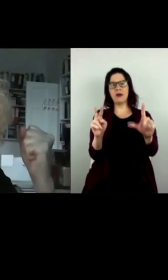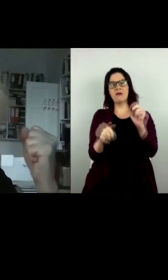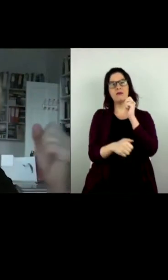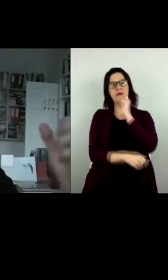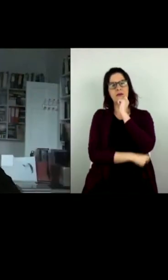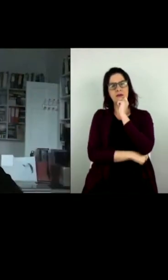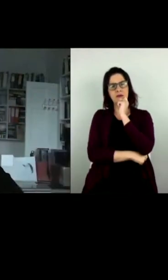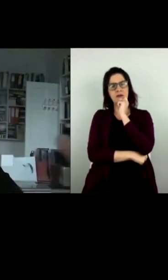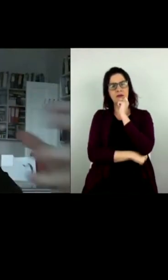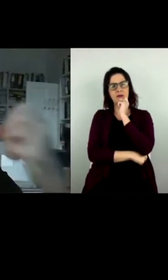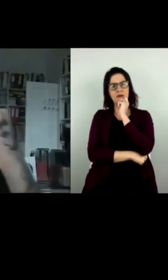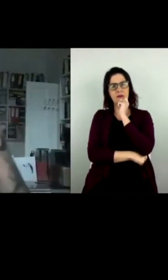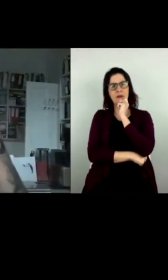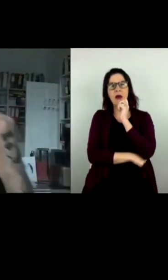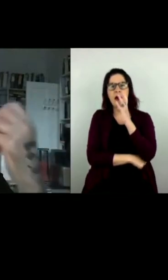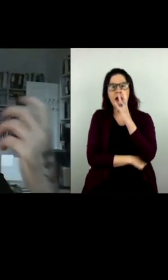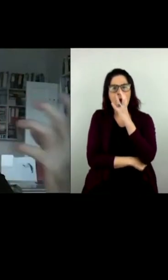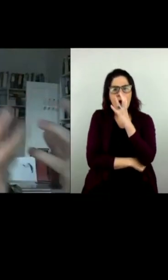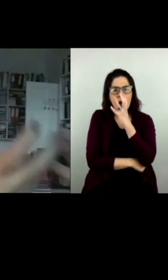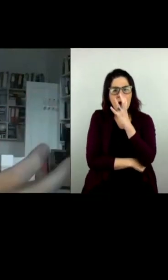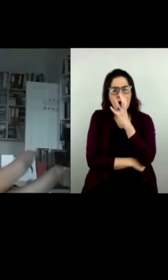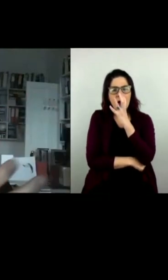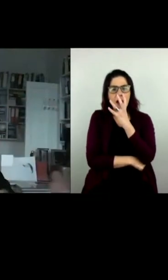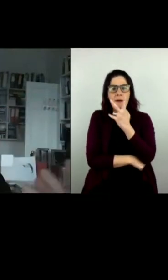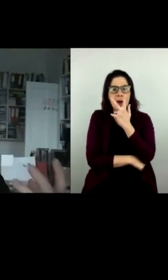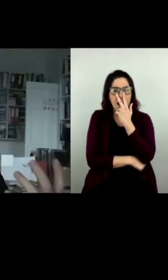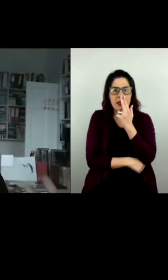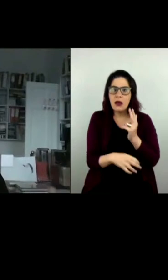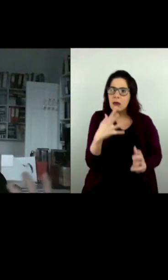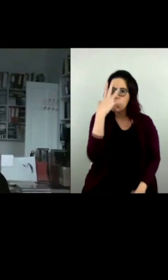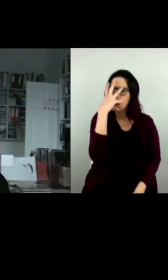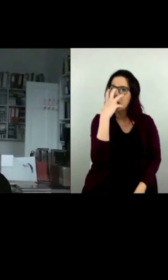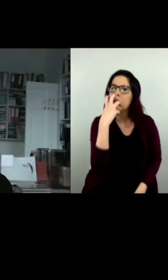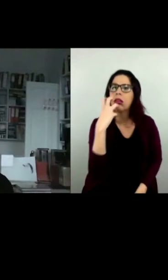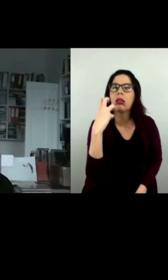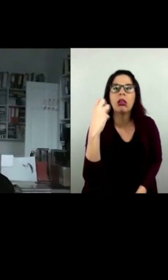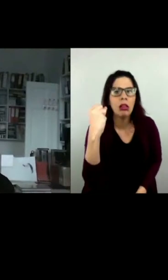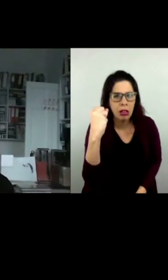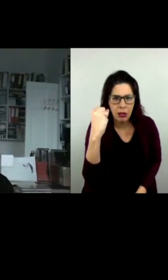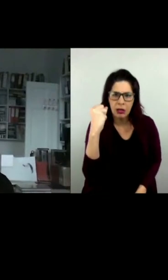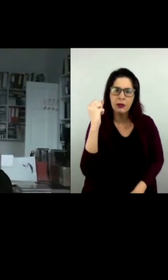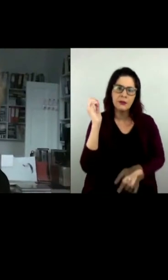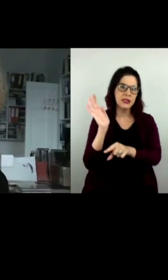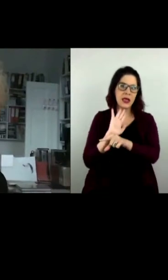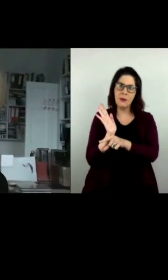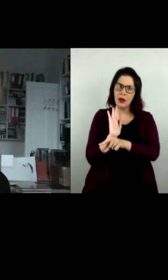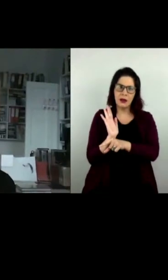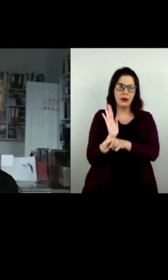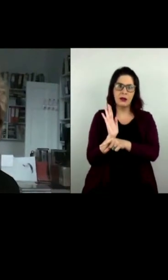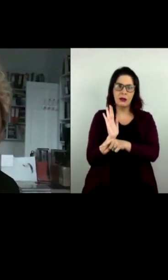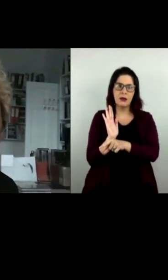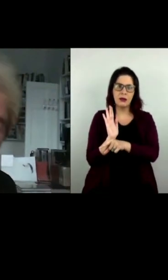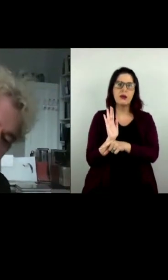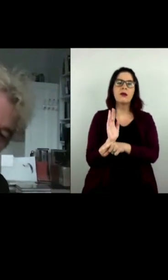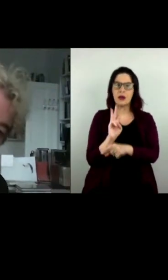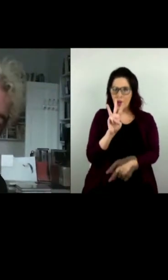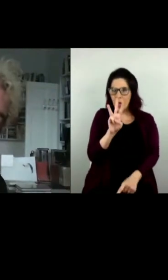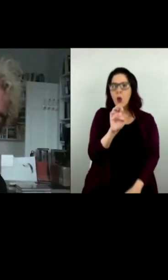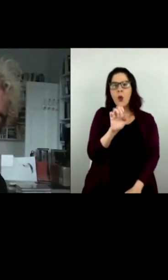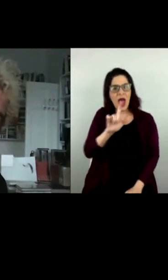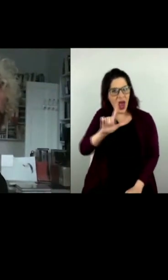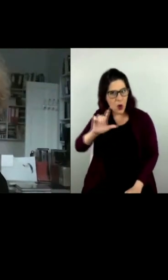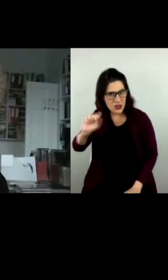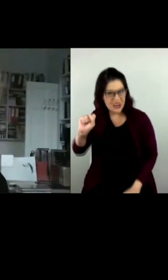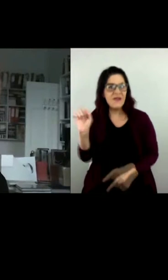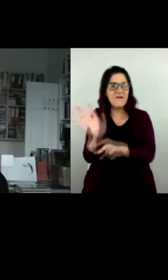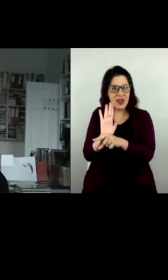was like a tractor beam. I felt. I fell in love with cinema. And then years later, I made a